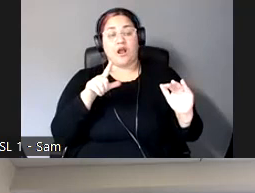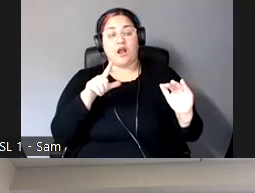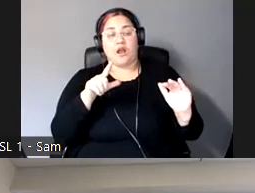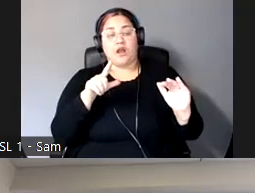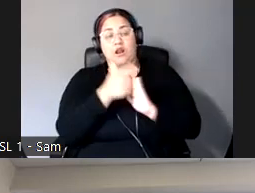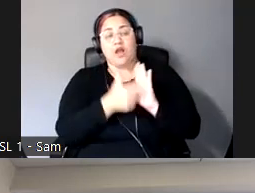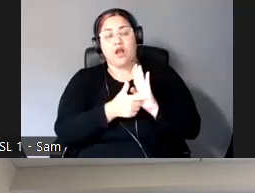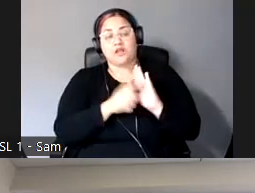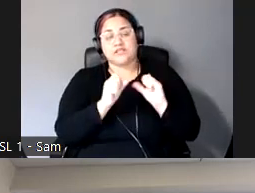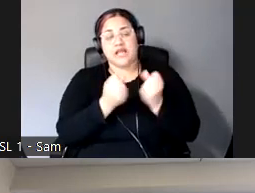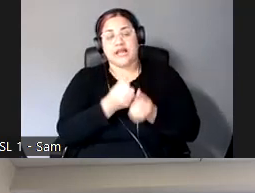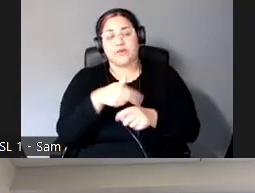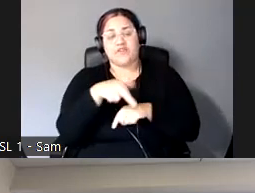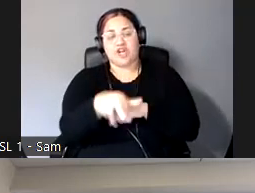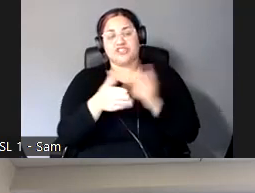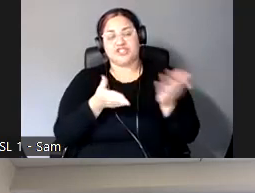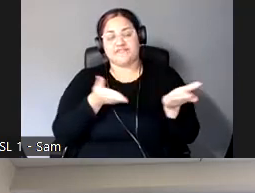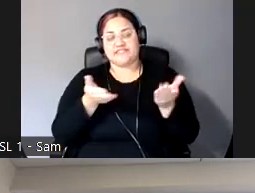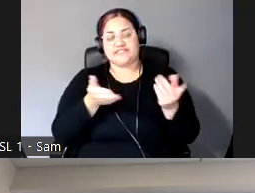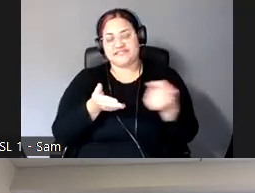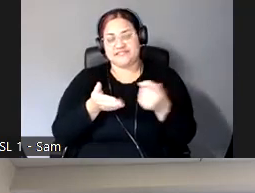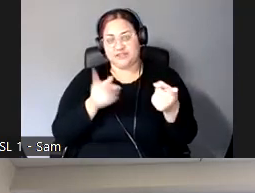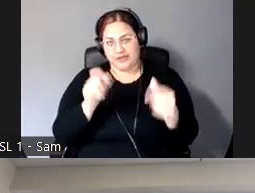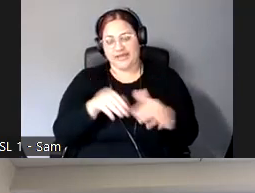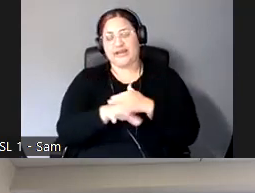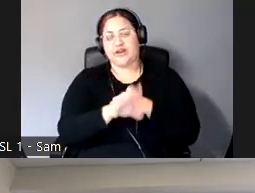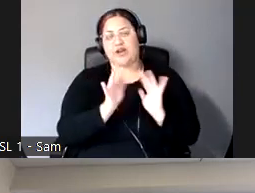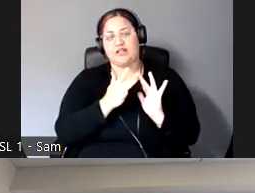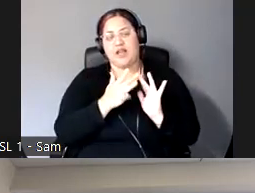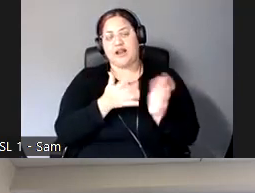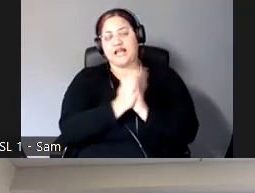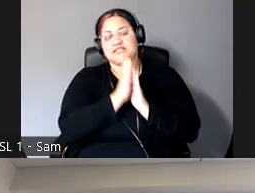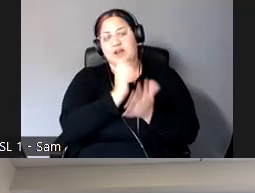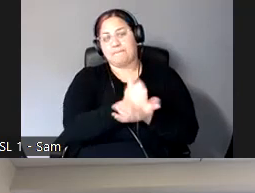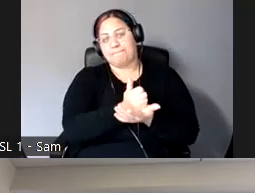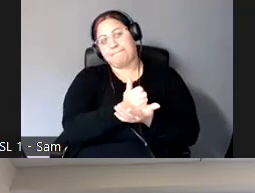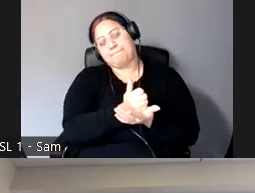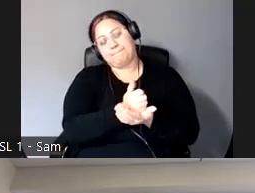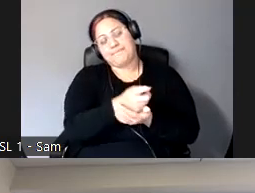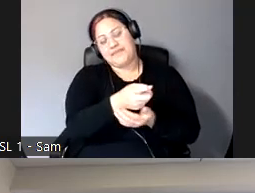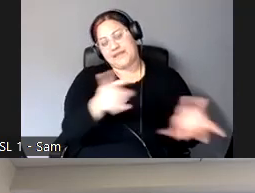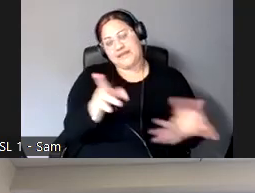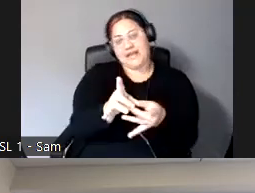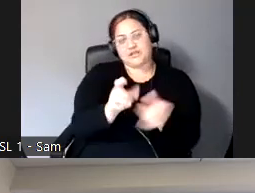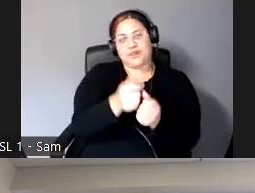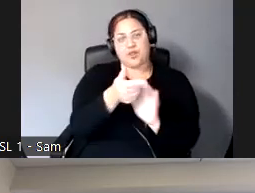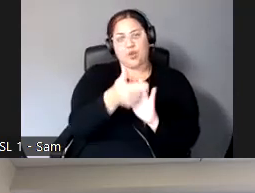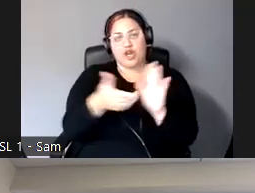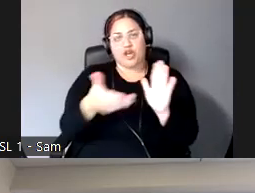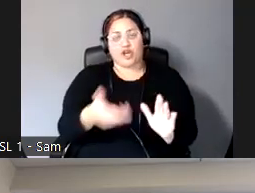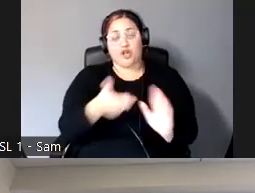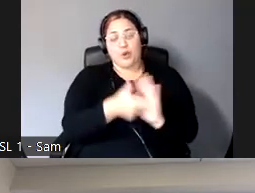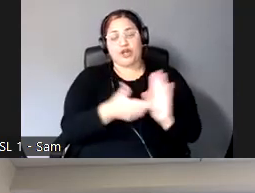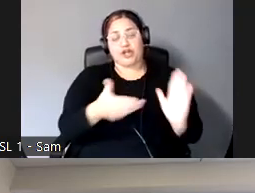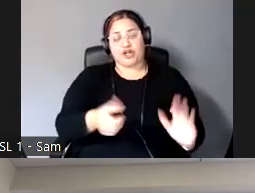can get online and ask for some support. They can link you with an lawyer for about 30 minutes of free legal